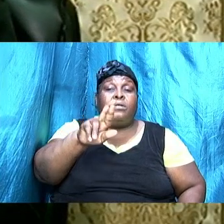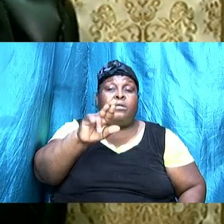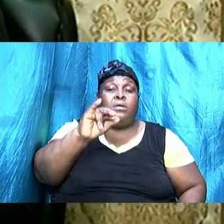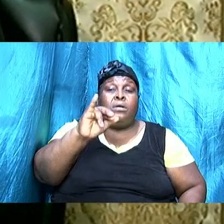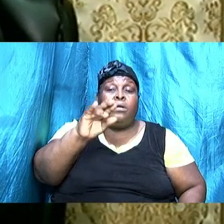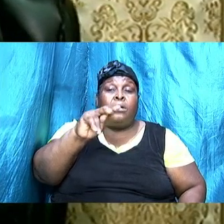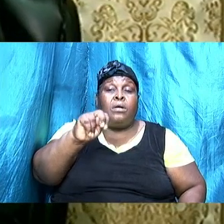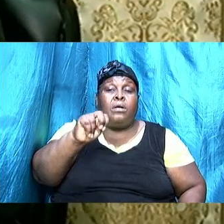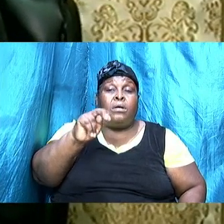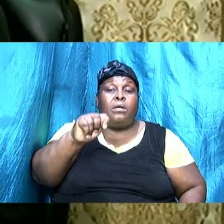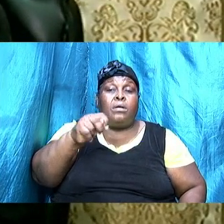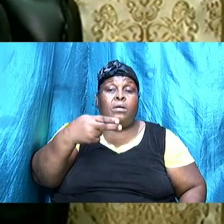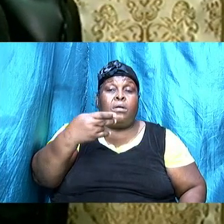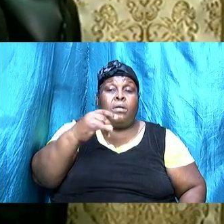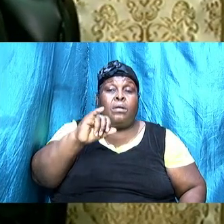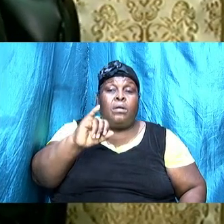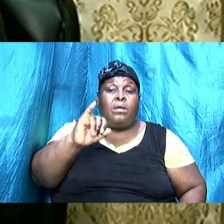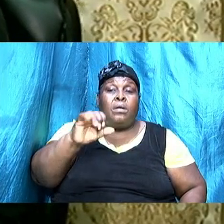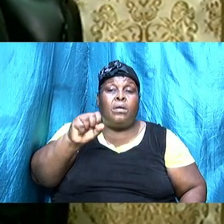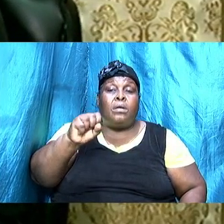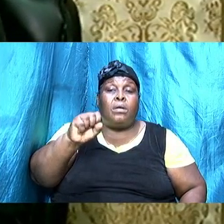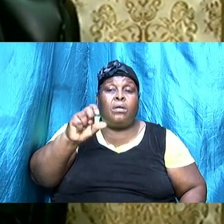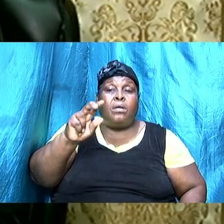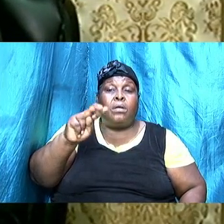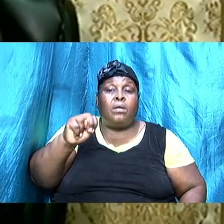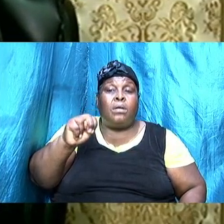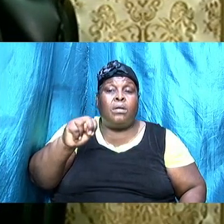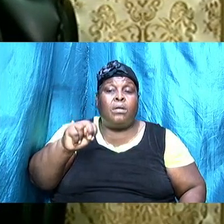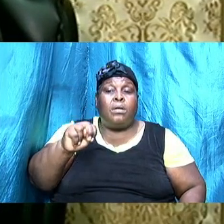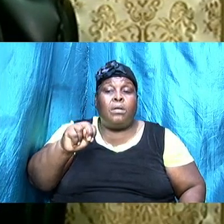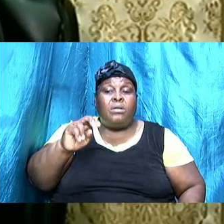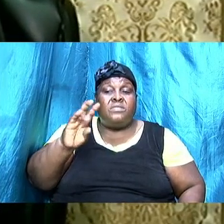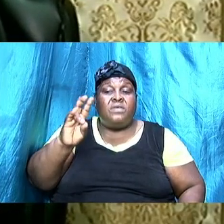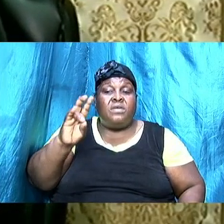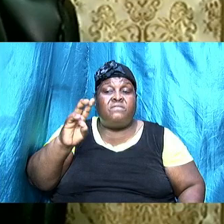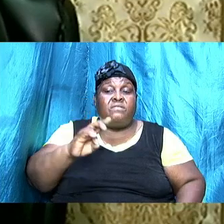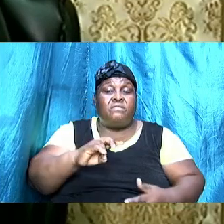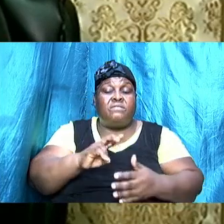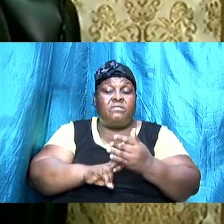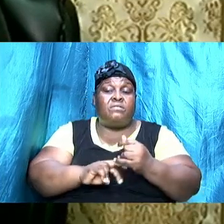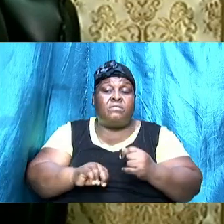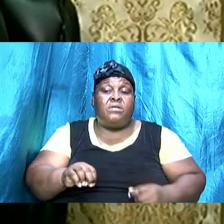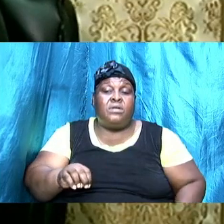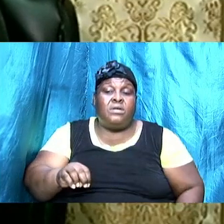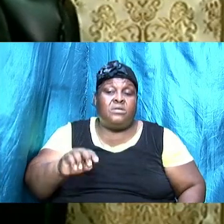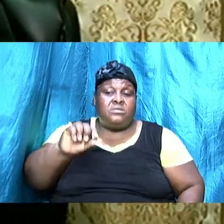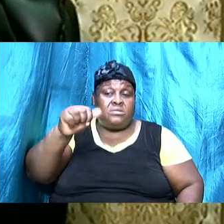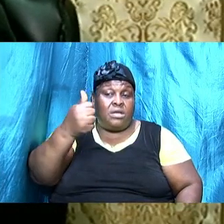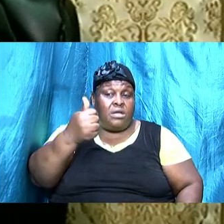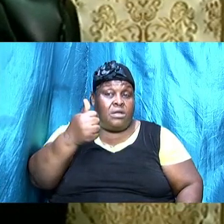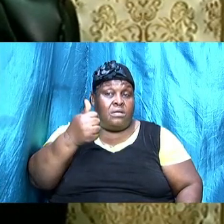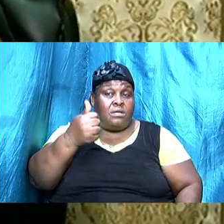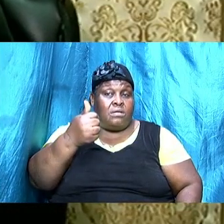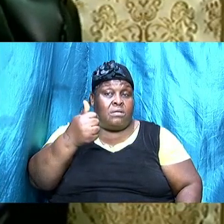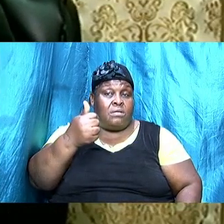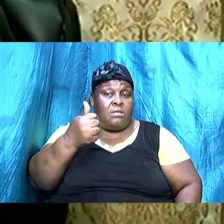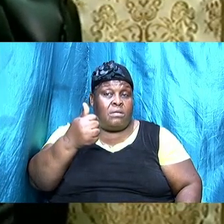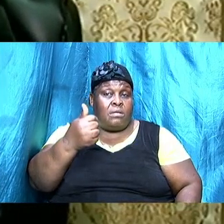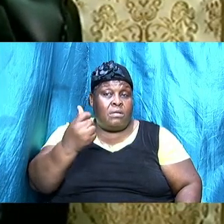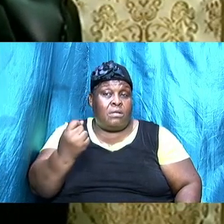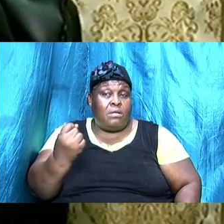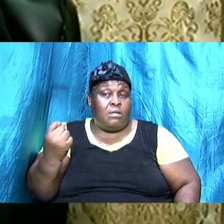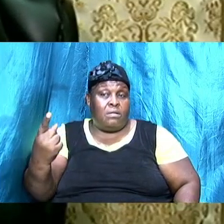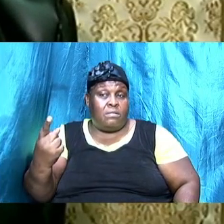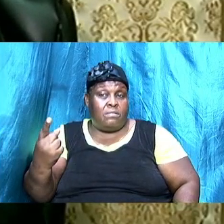number 7, and we read verses 10 and 11. Very important, because I want